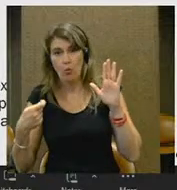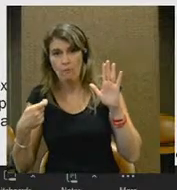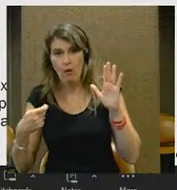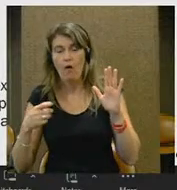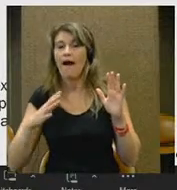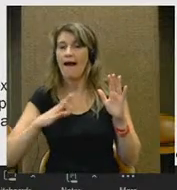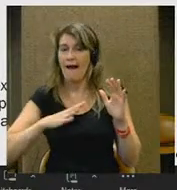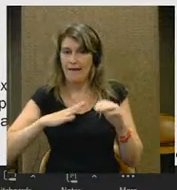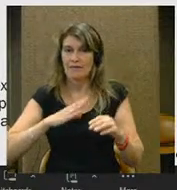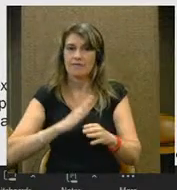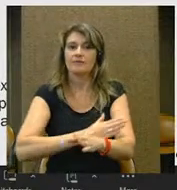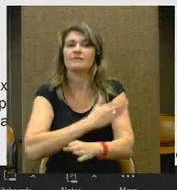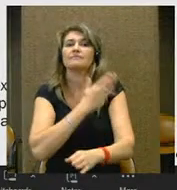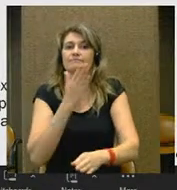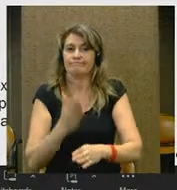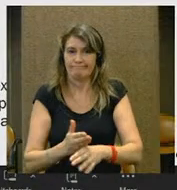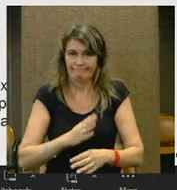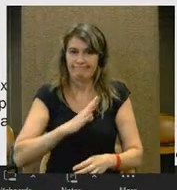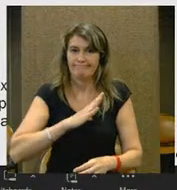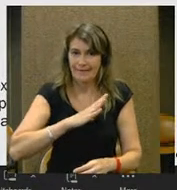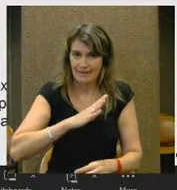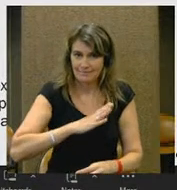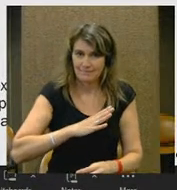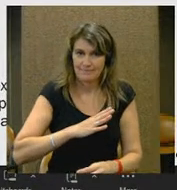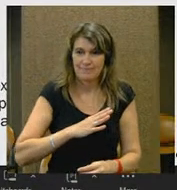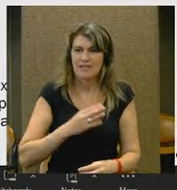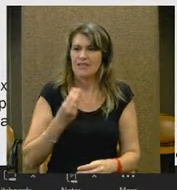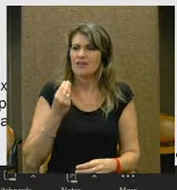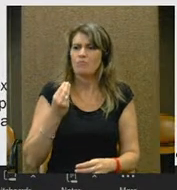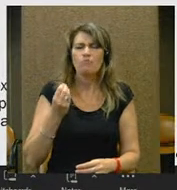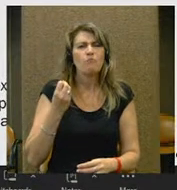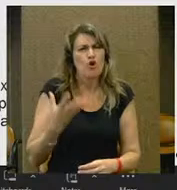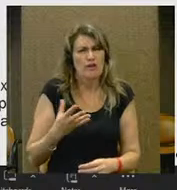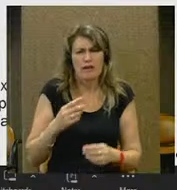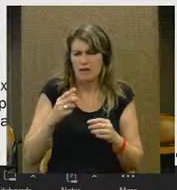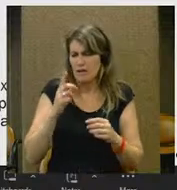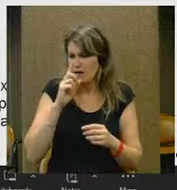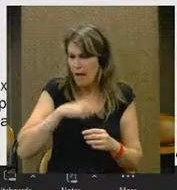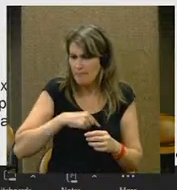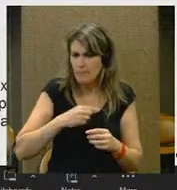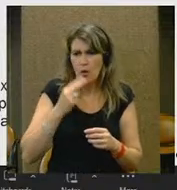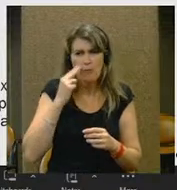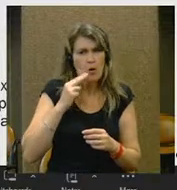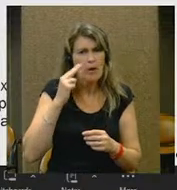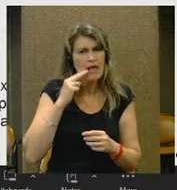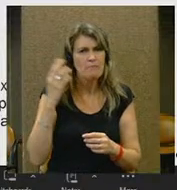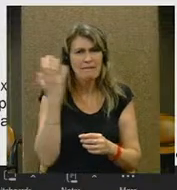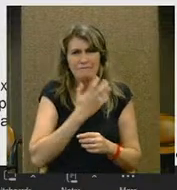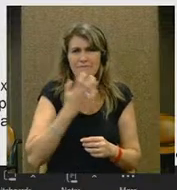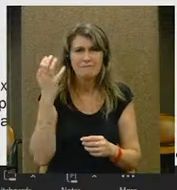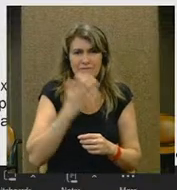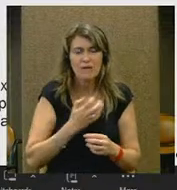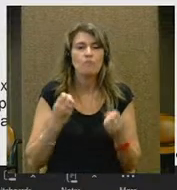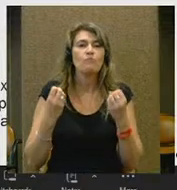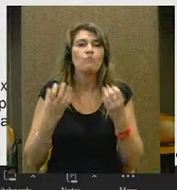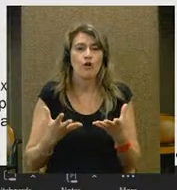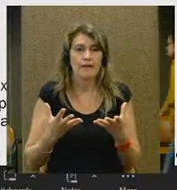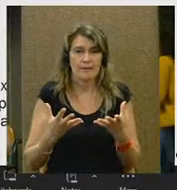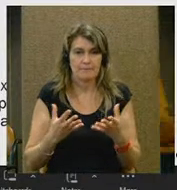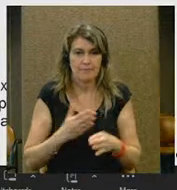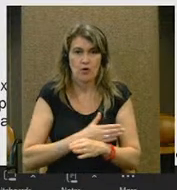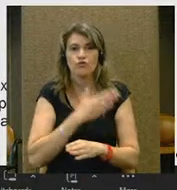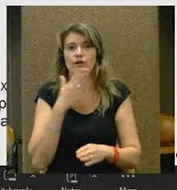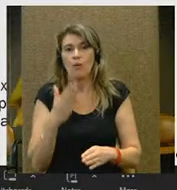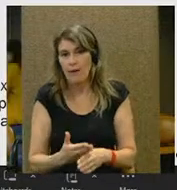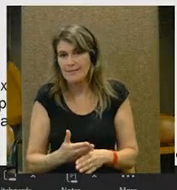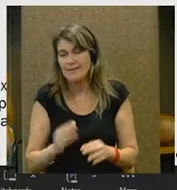So why did it get so bad? Stepping back, this isn't, the fentanyl problem in the United